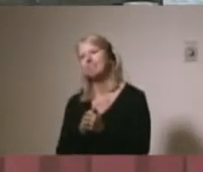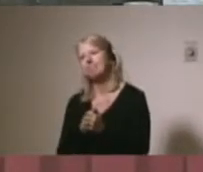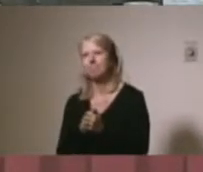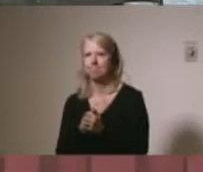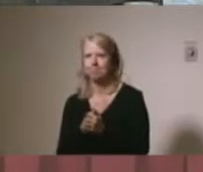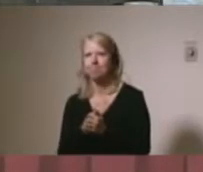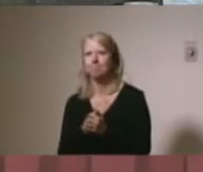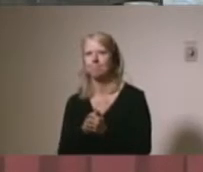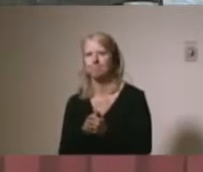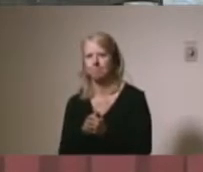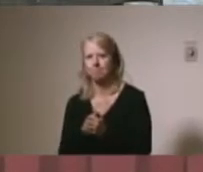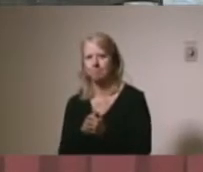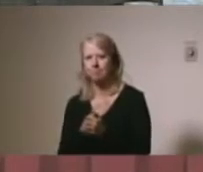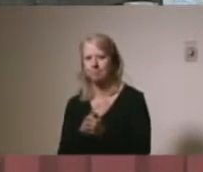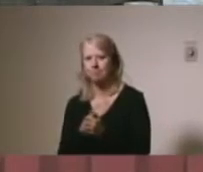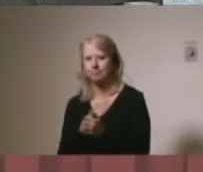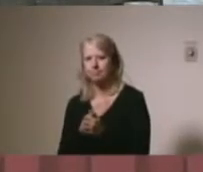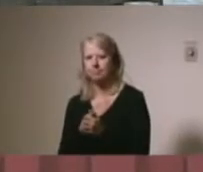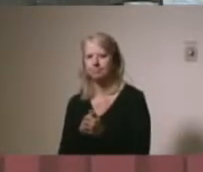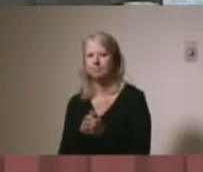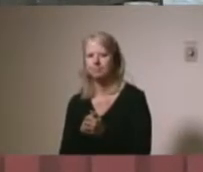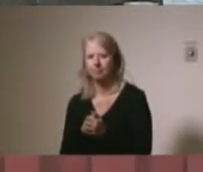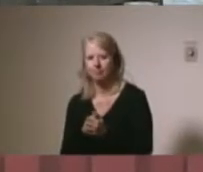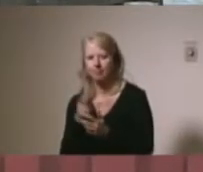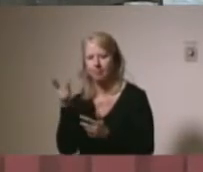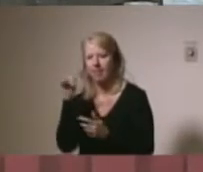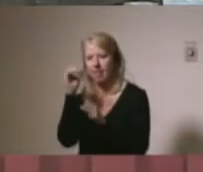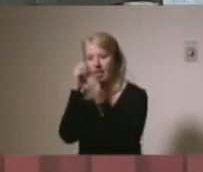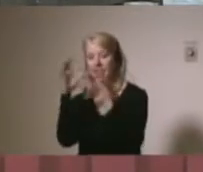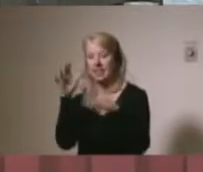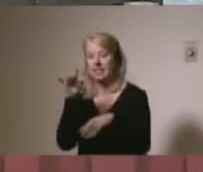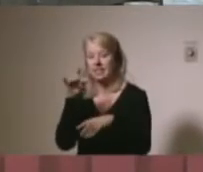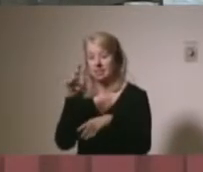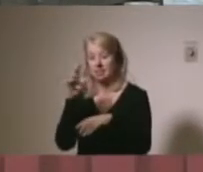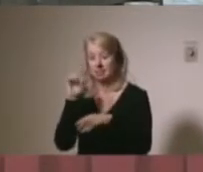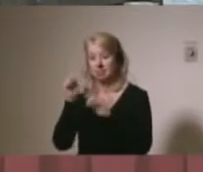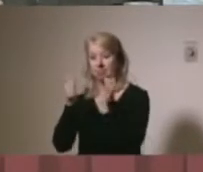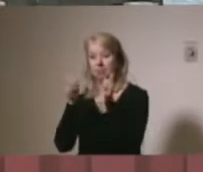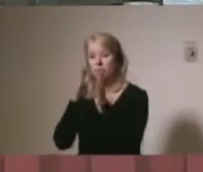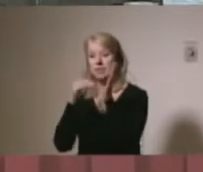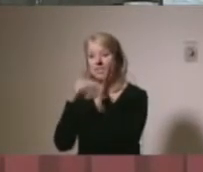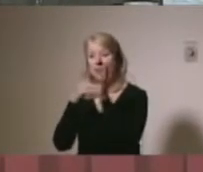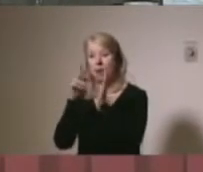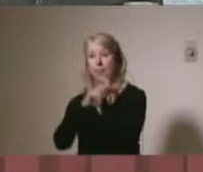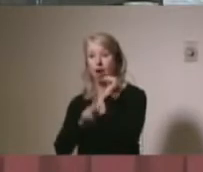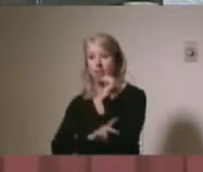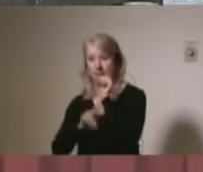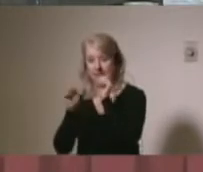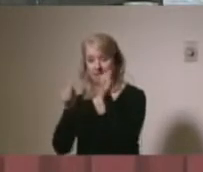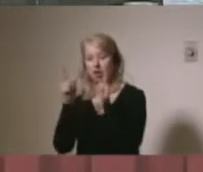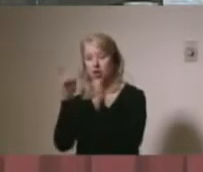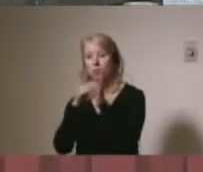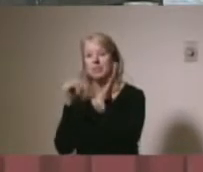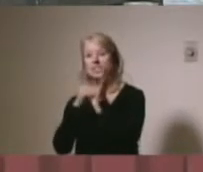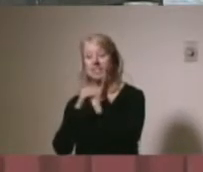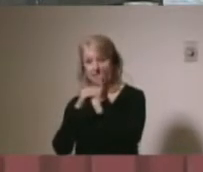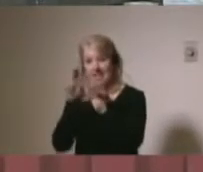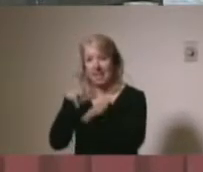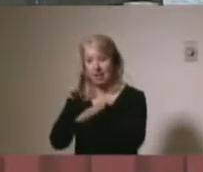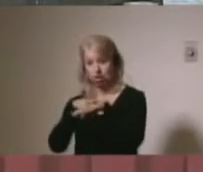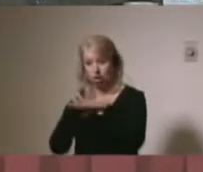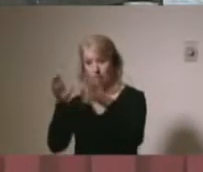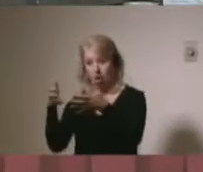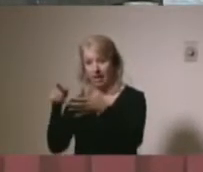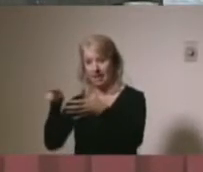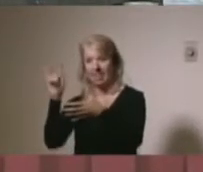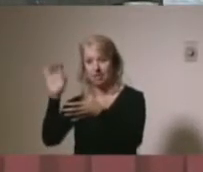again, that ideology and the way that the New Zealand Parliament is set up. The New Zealand National Party, which is the